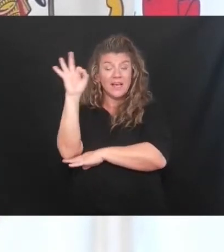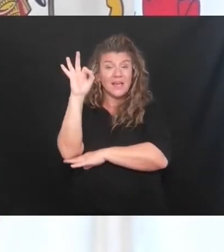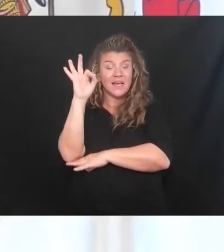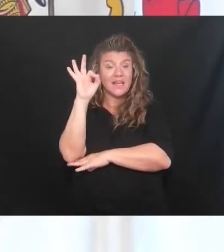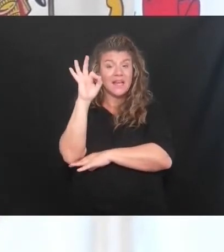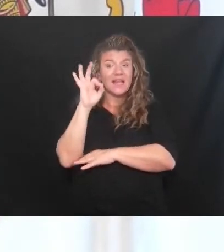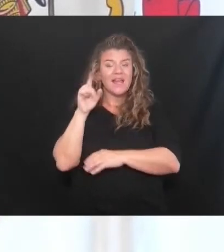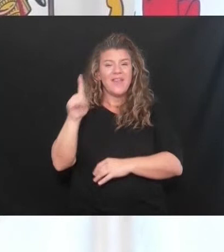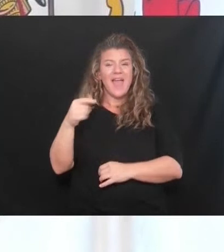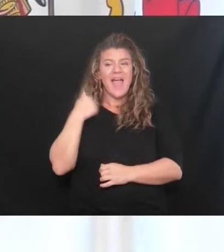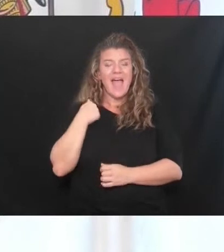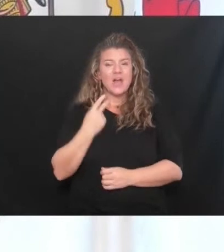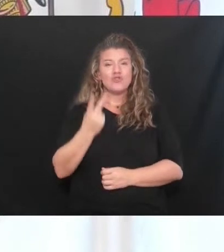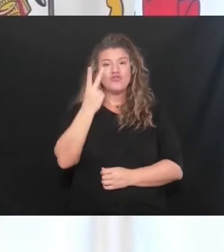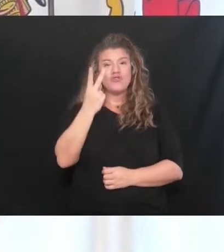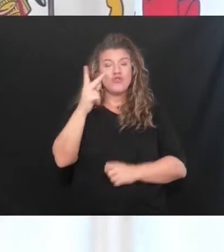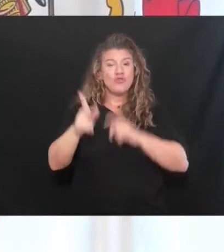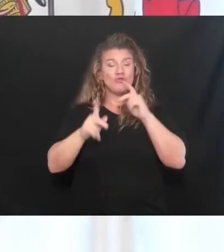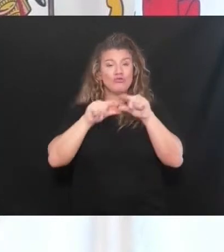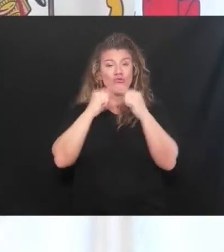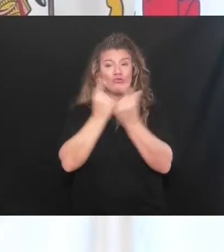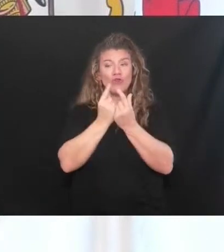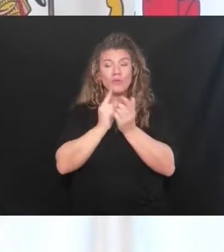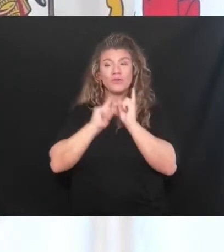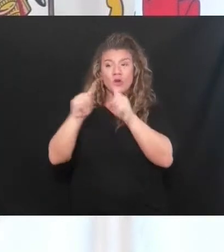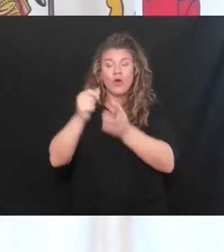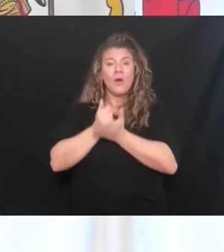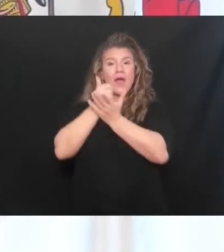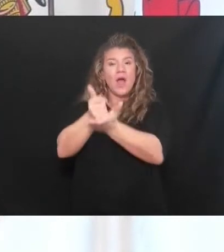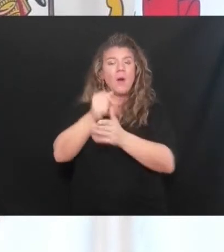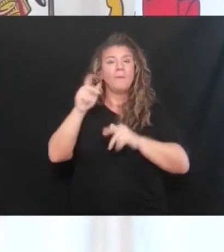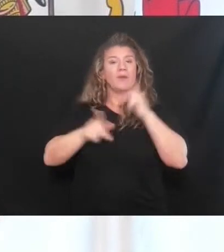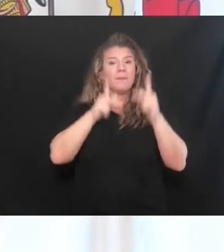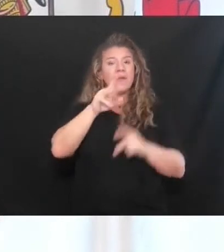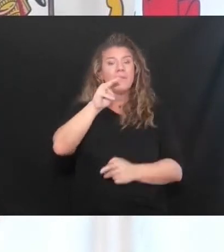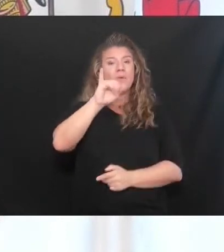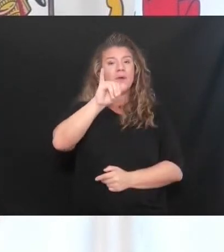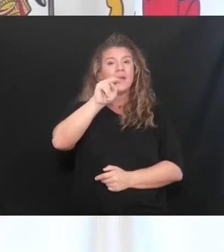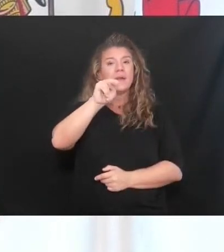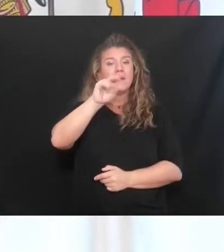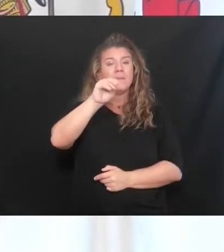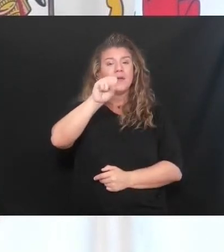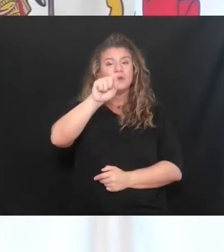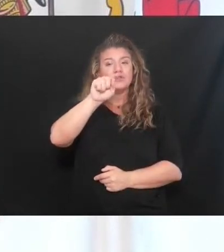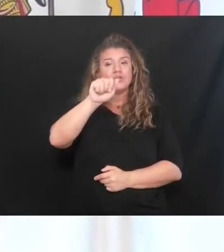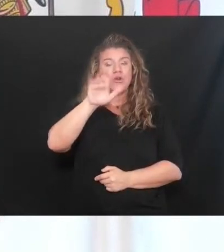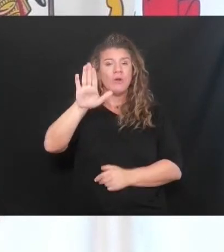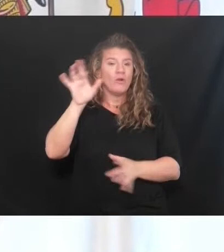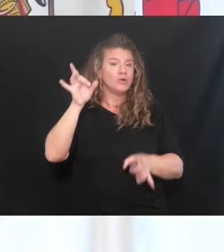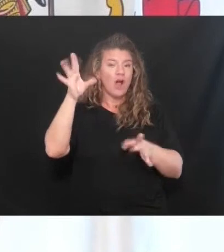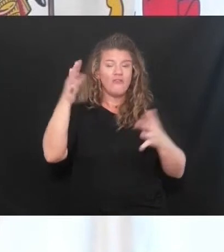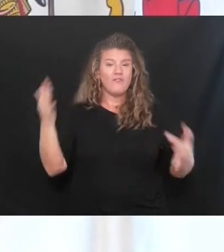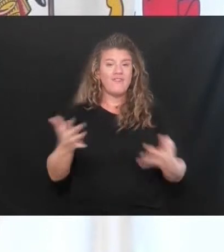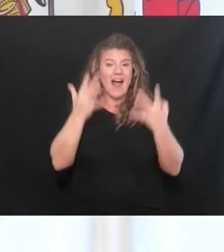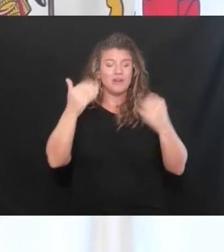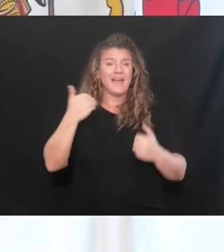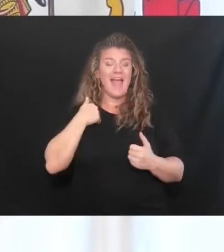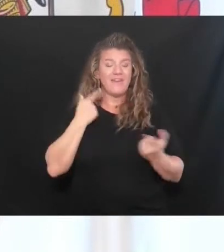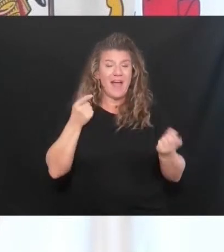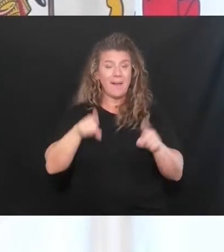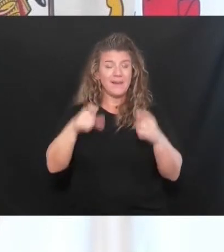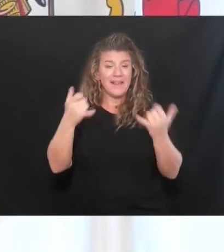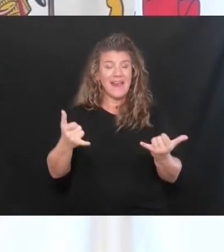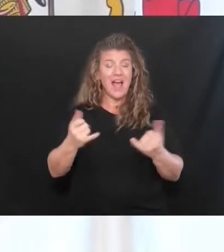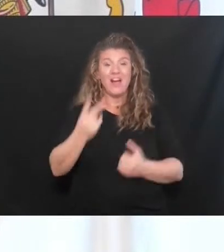dispatched 2 crews to help the folks in Minnesota with these terrible, fires that they have going on there. The